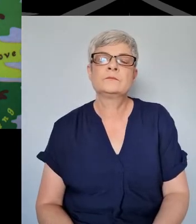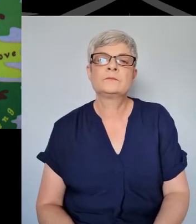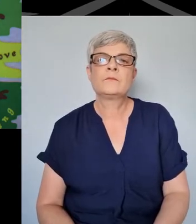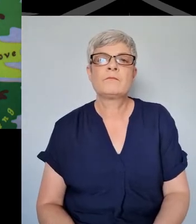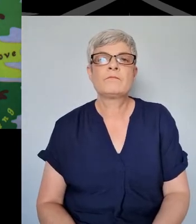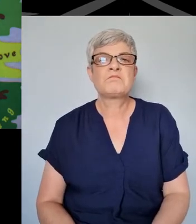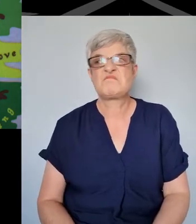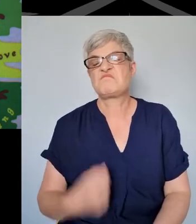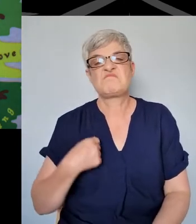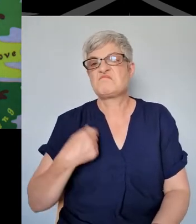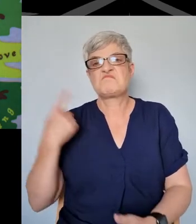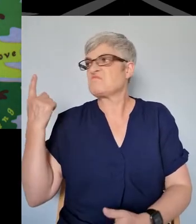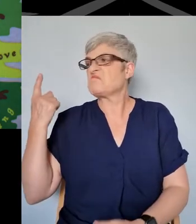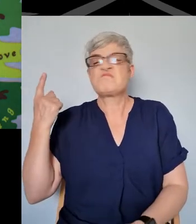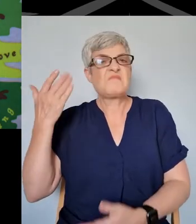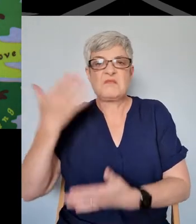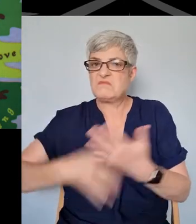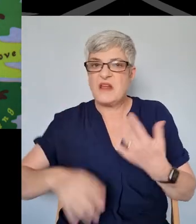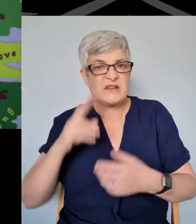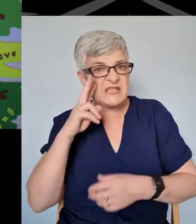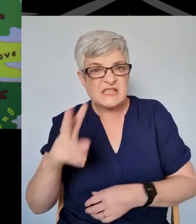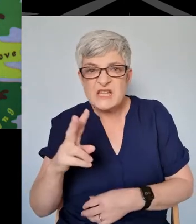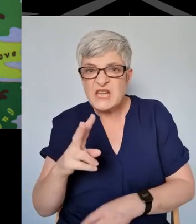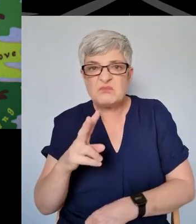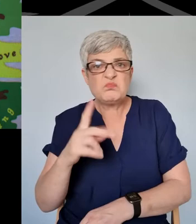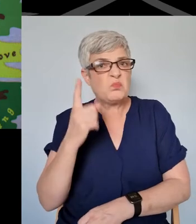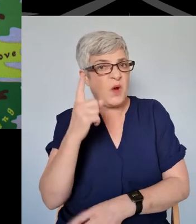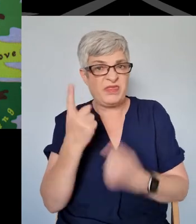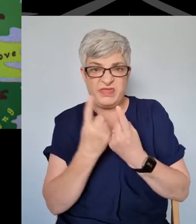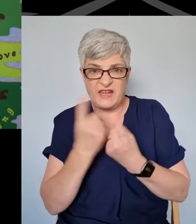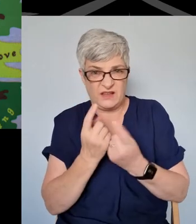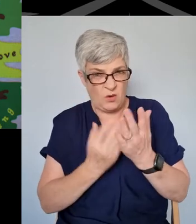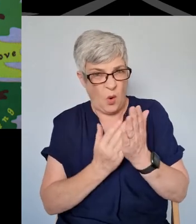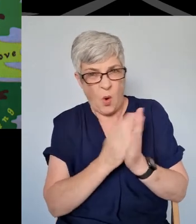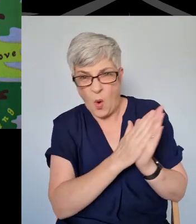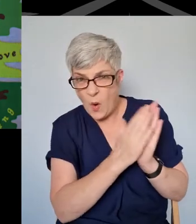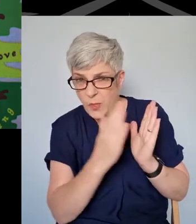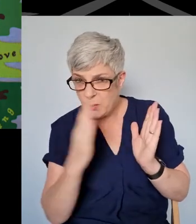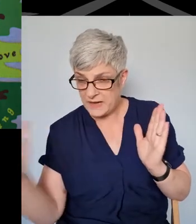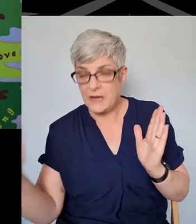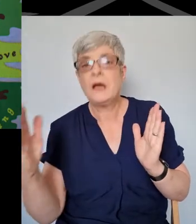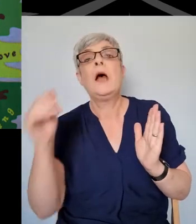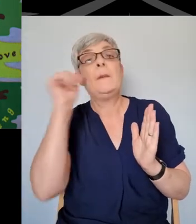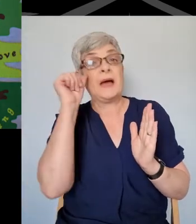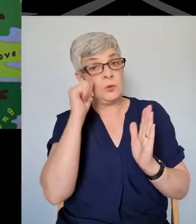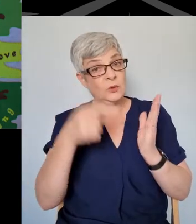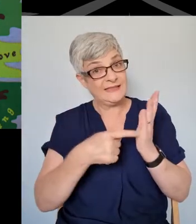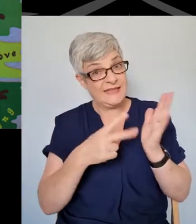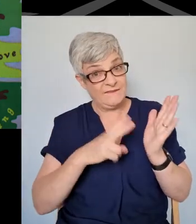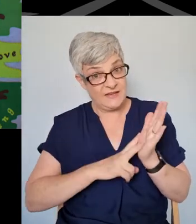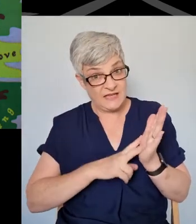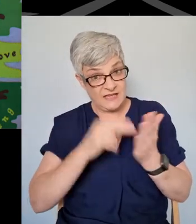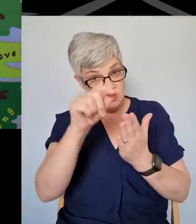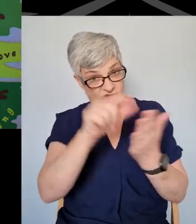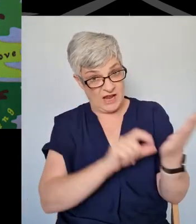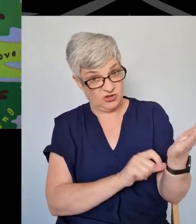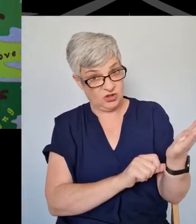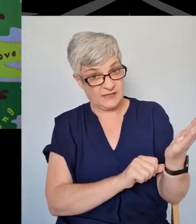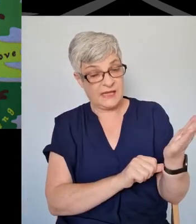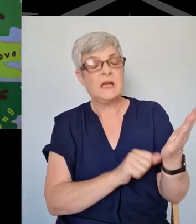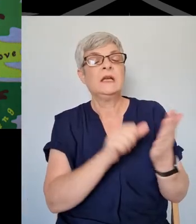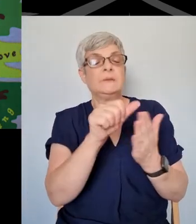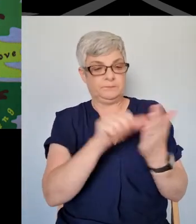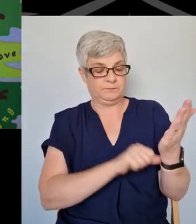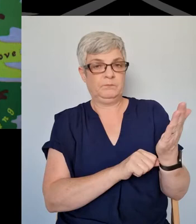Now, I've never seen one of them right through, but I know from the TV schedules that there are many programs